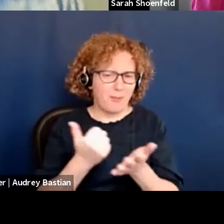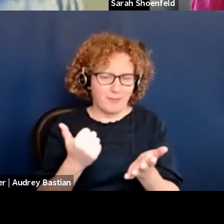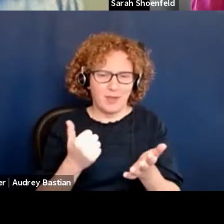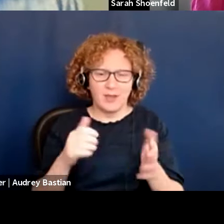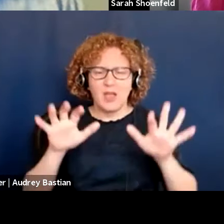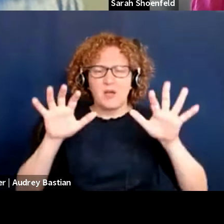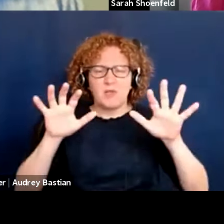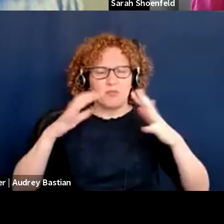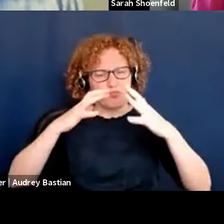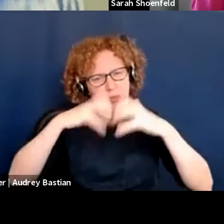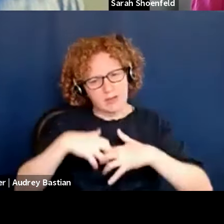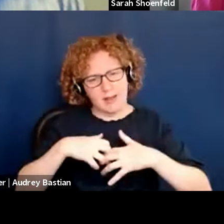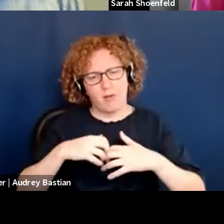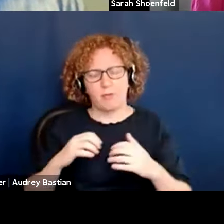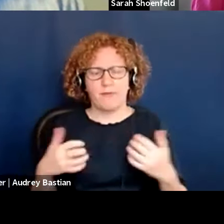fear.